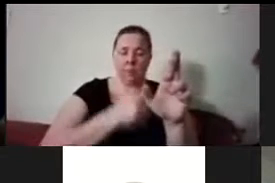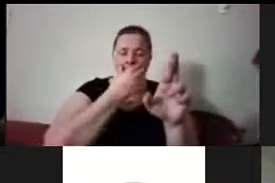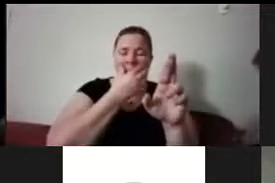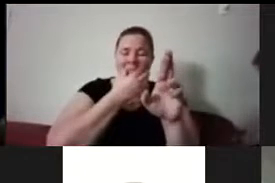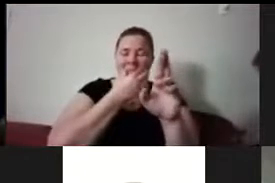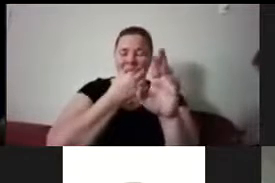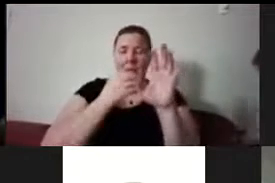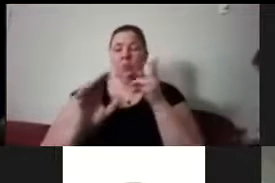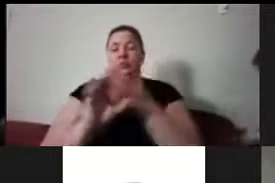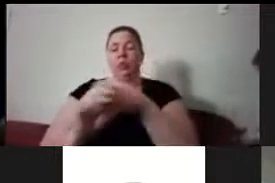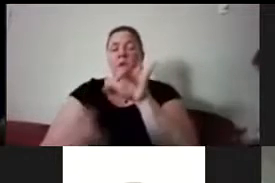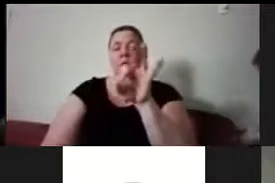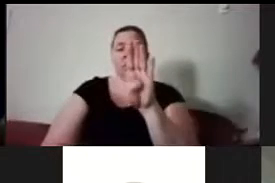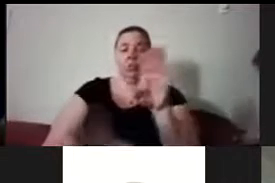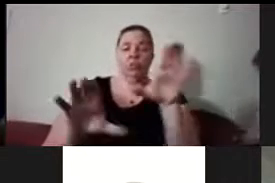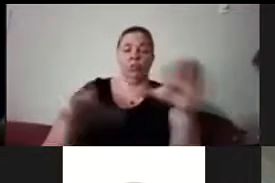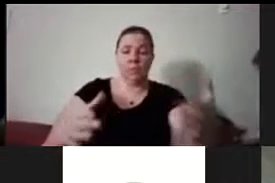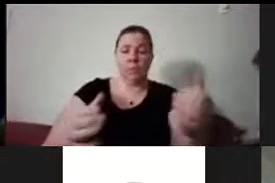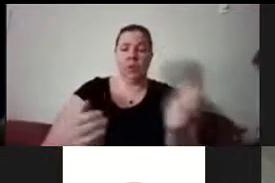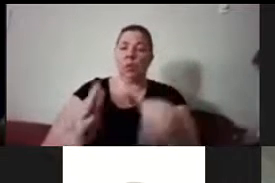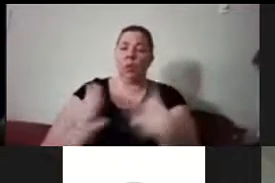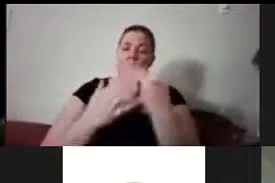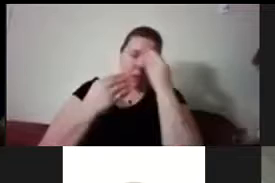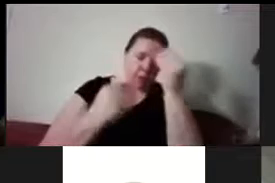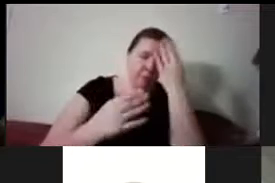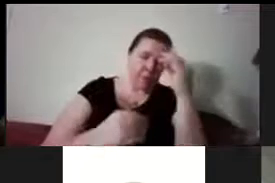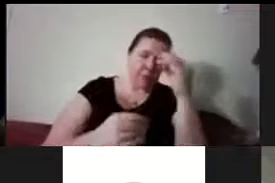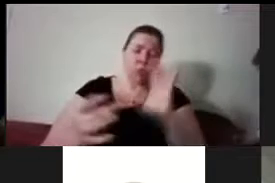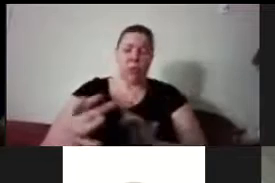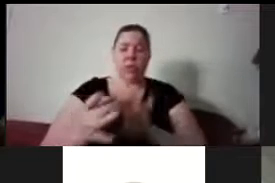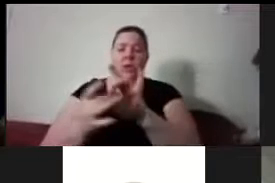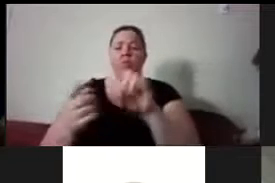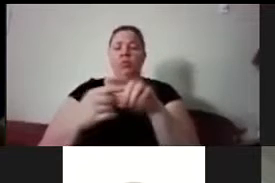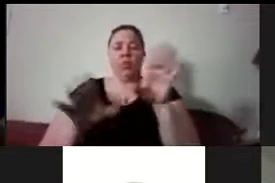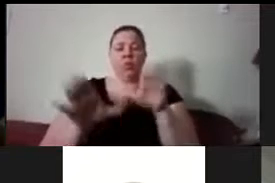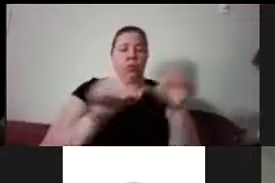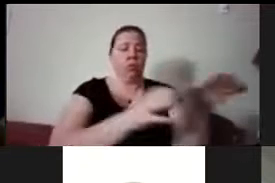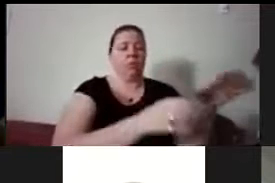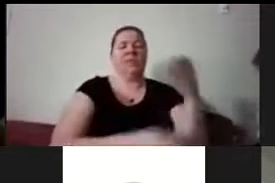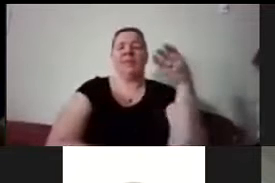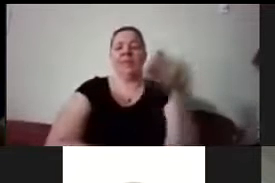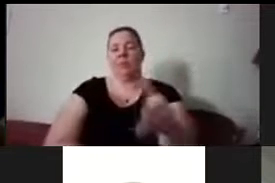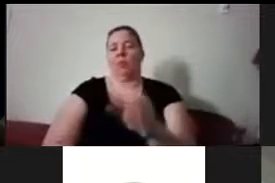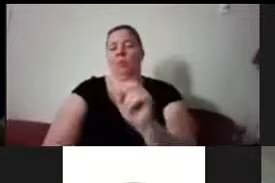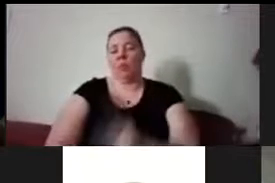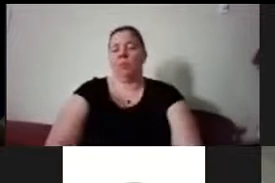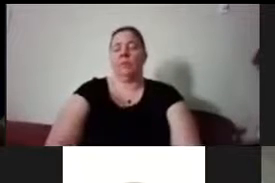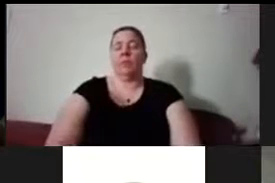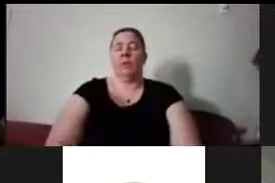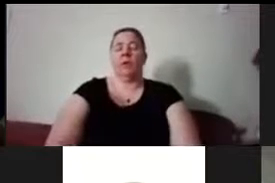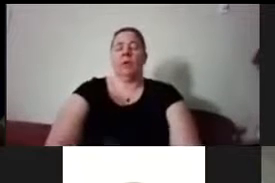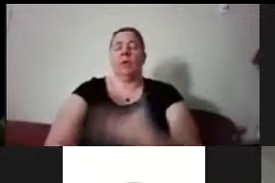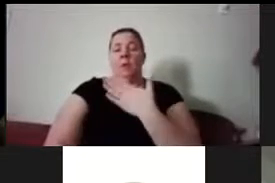Facebook group, because all the information you need to connect to all these groups are there. And then also my